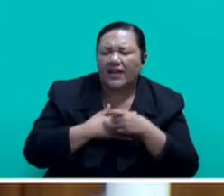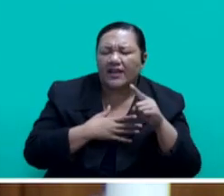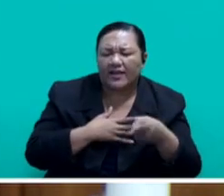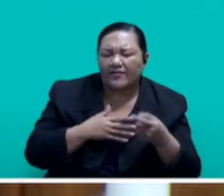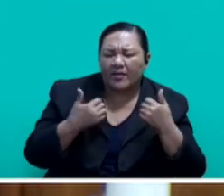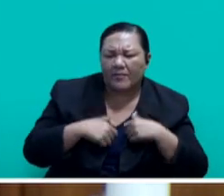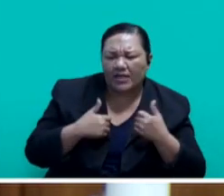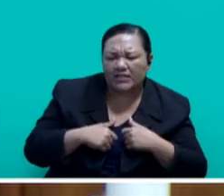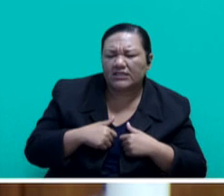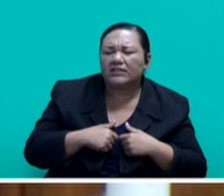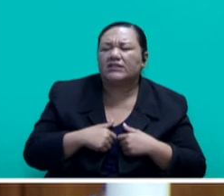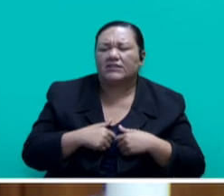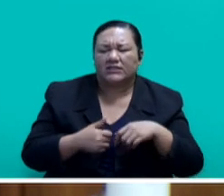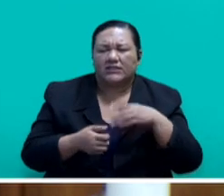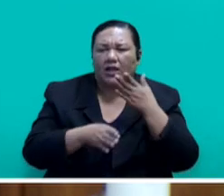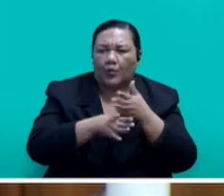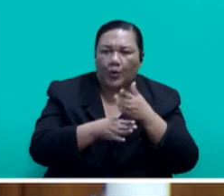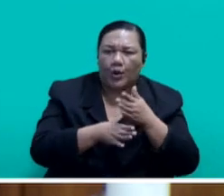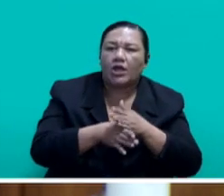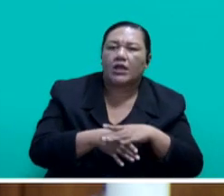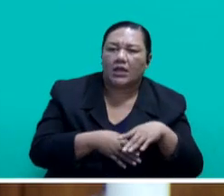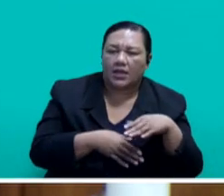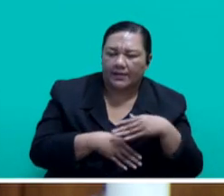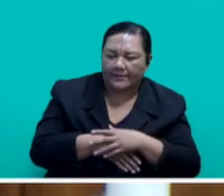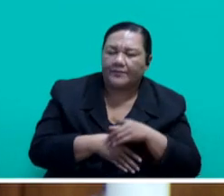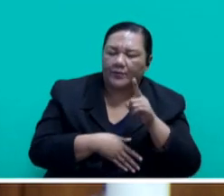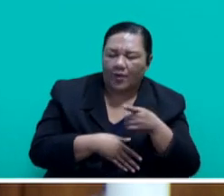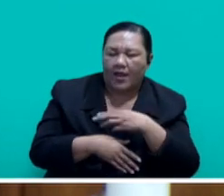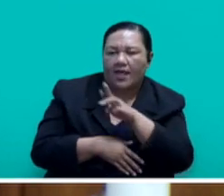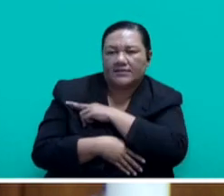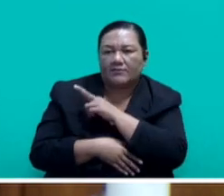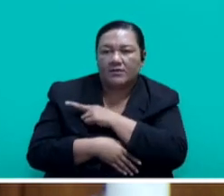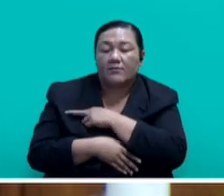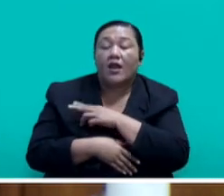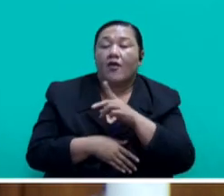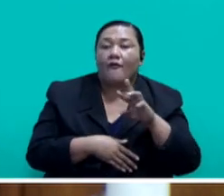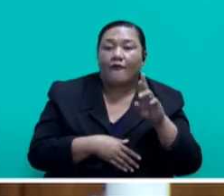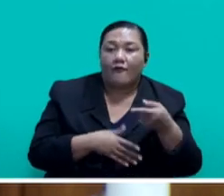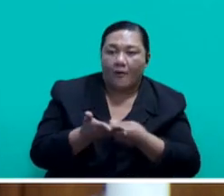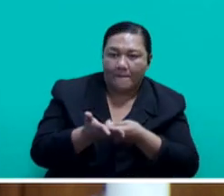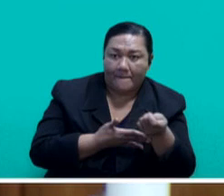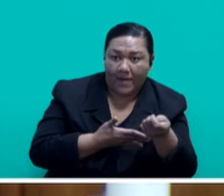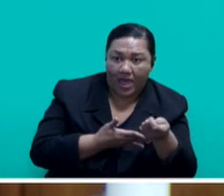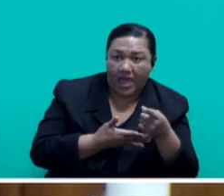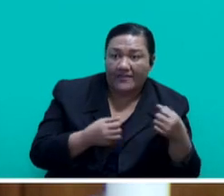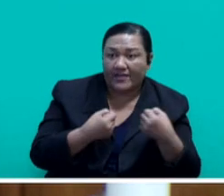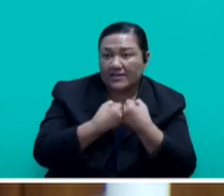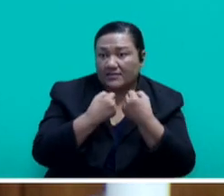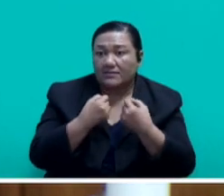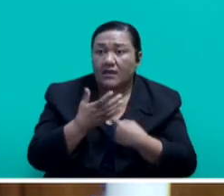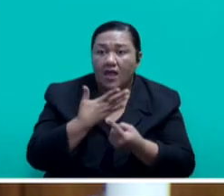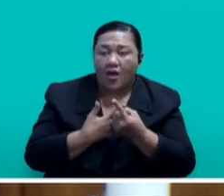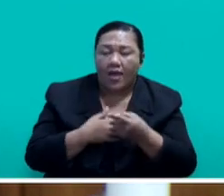and other laws. Mr. Speaker, sir, we also are responsible for workers' compensation, and we are happy that we have an allocation